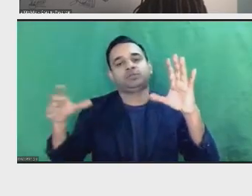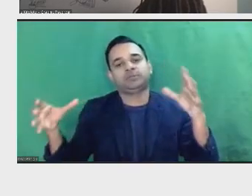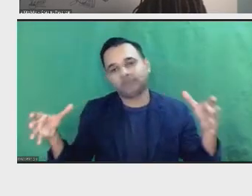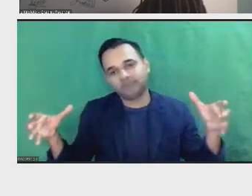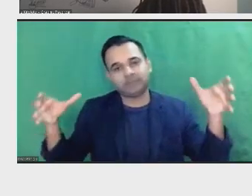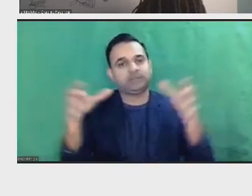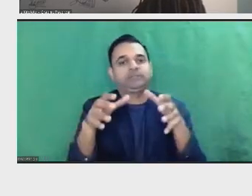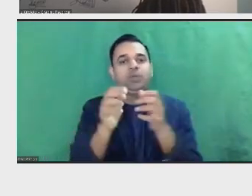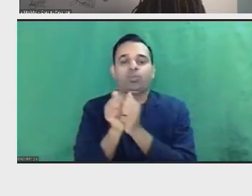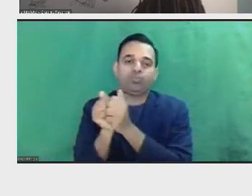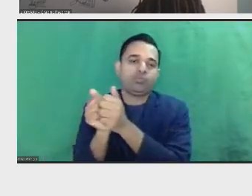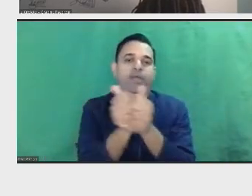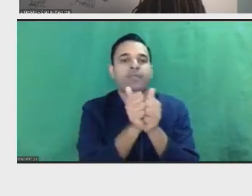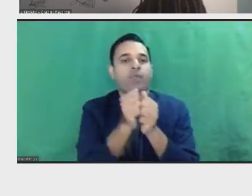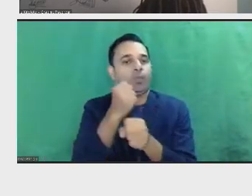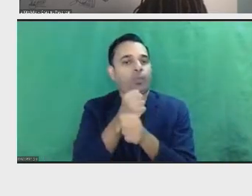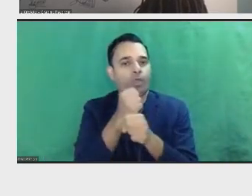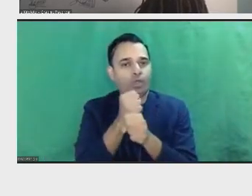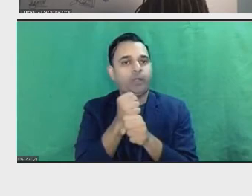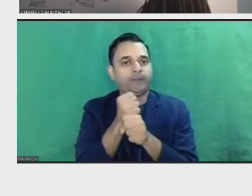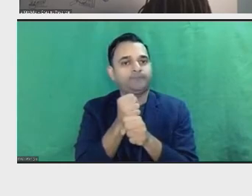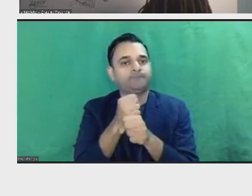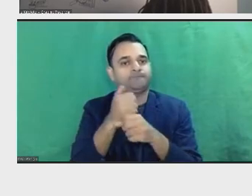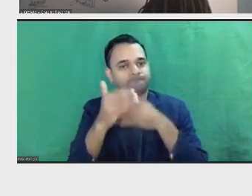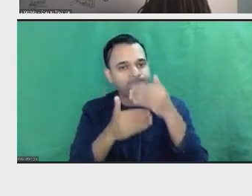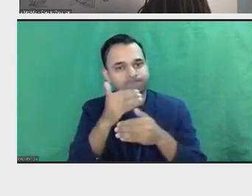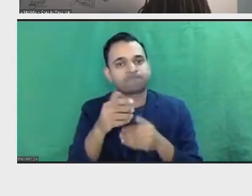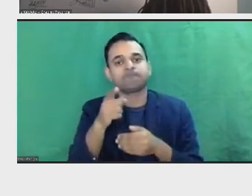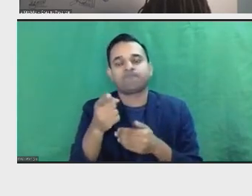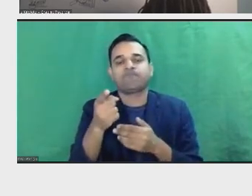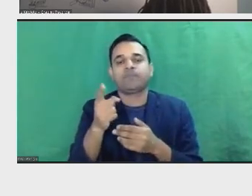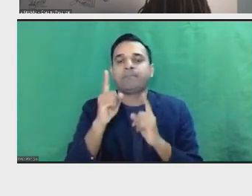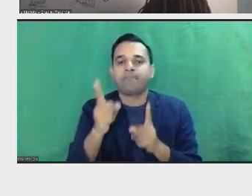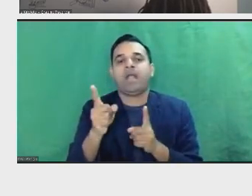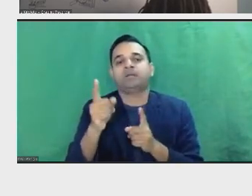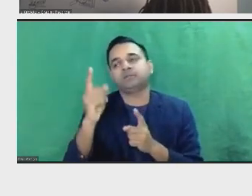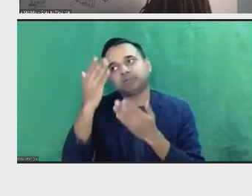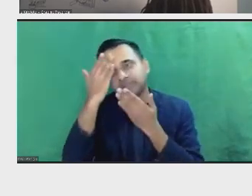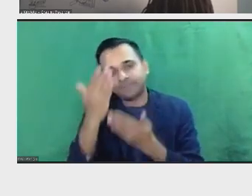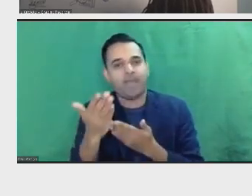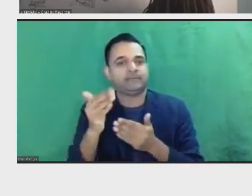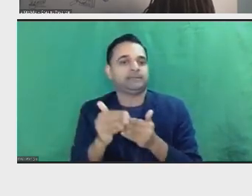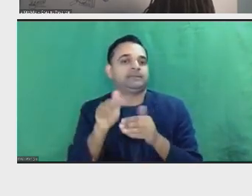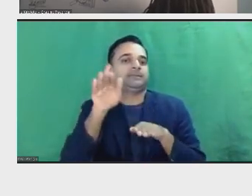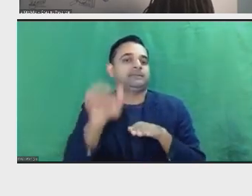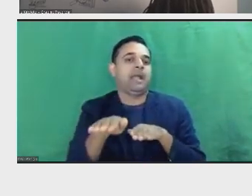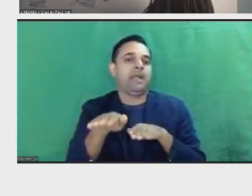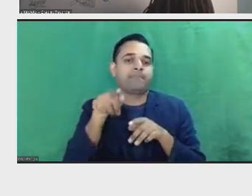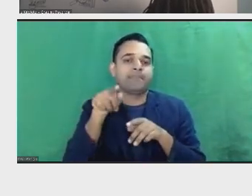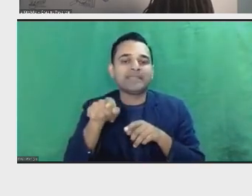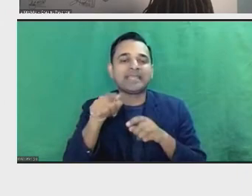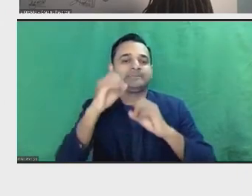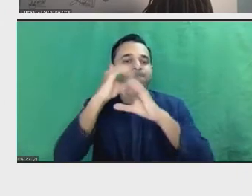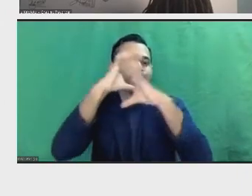first step. The ultimate goal is full engagement willingly and to the fullest extent